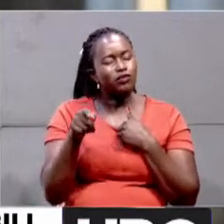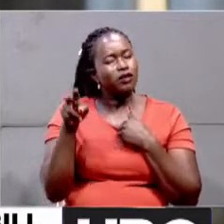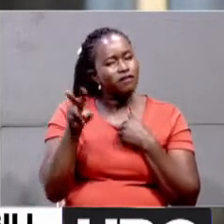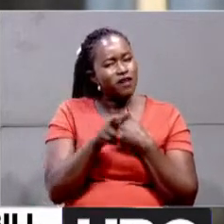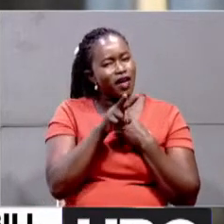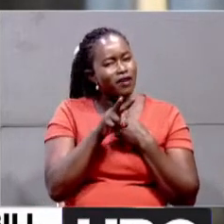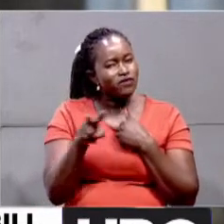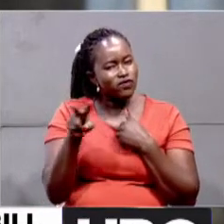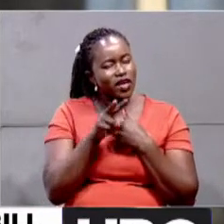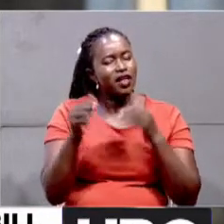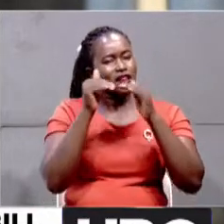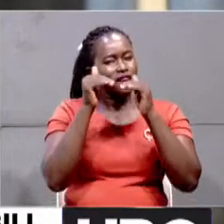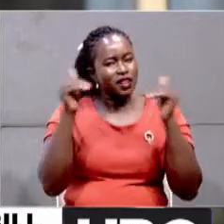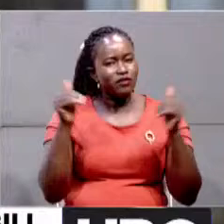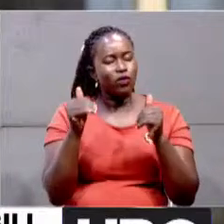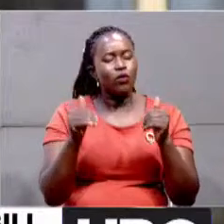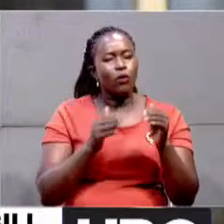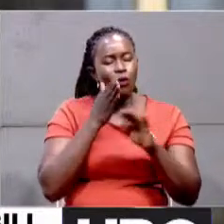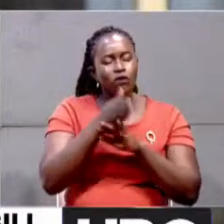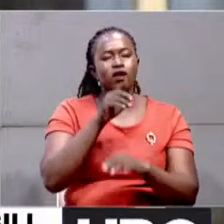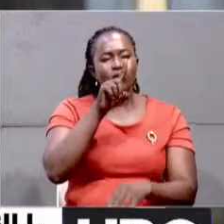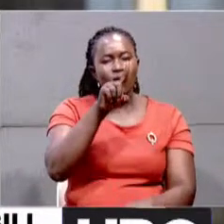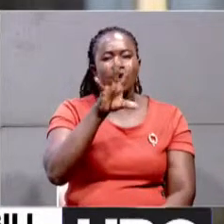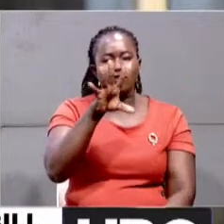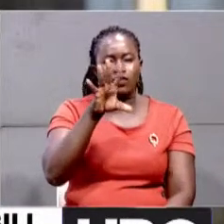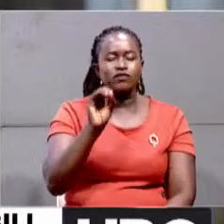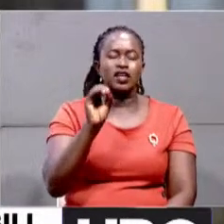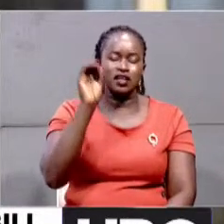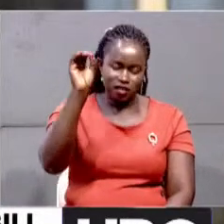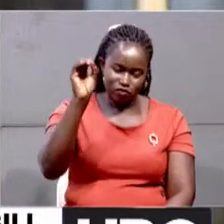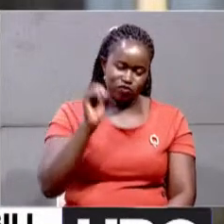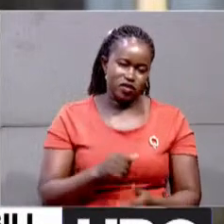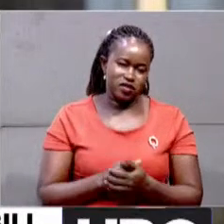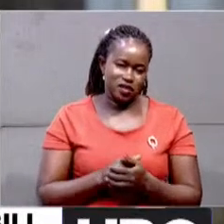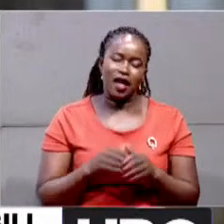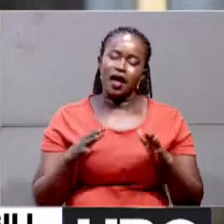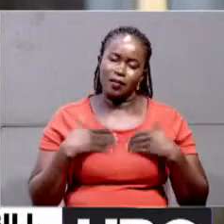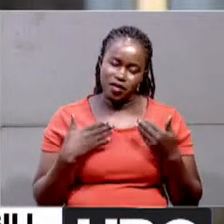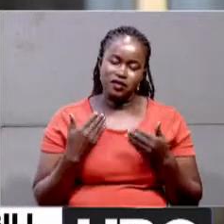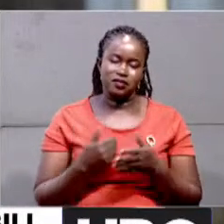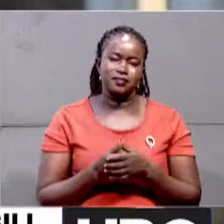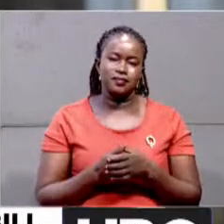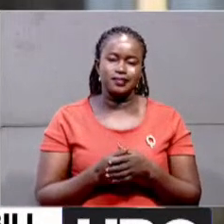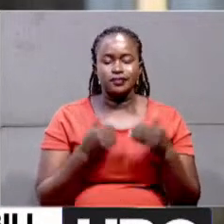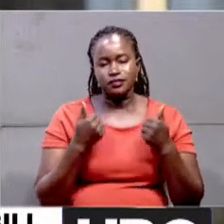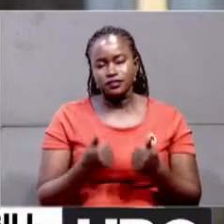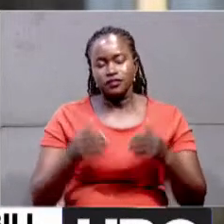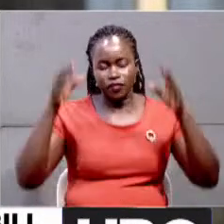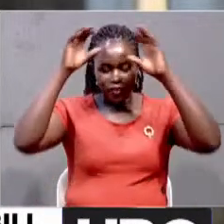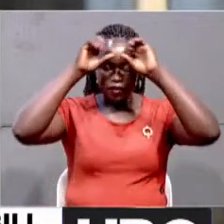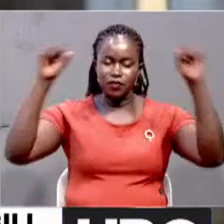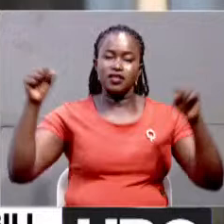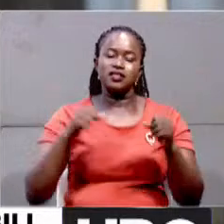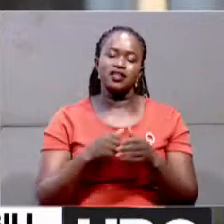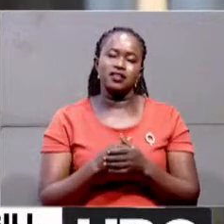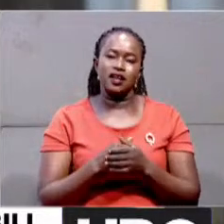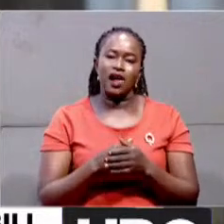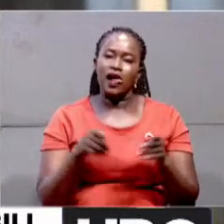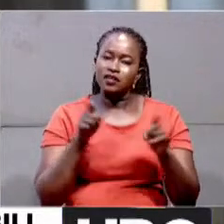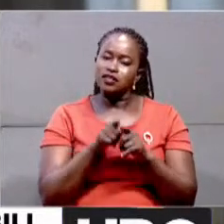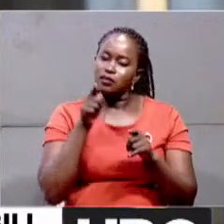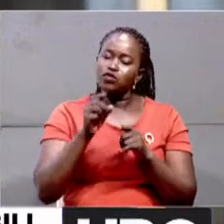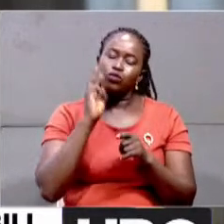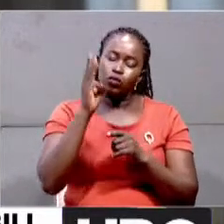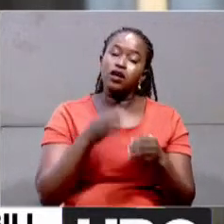We equate it to a degree of more than 150 degrees. Mr. President, you'll get to agree